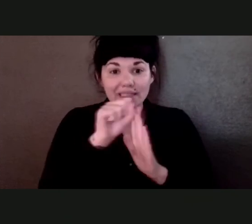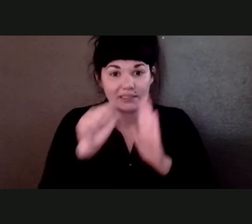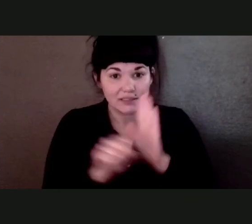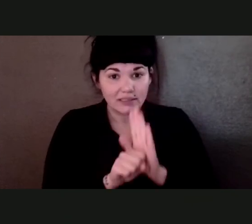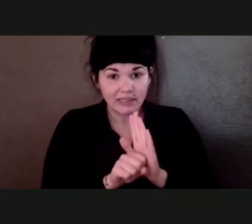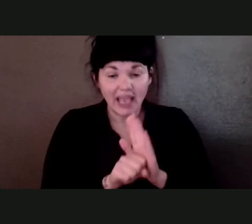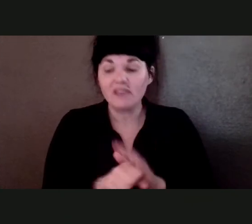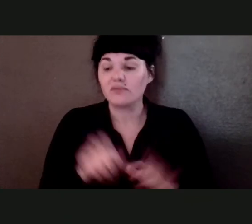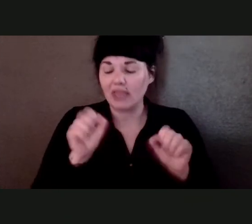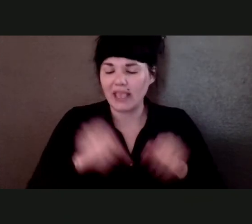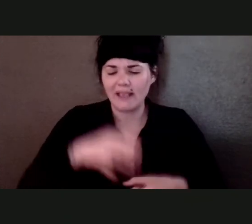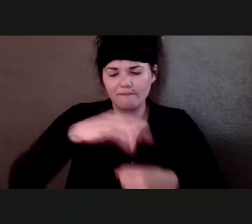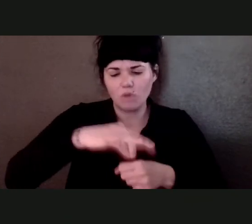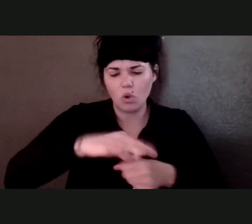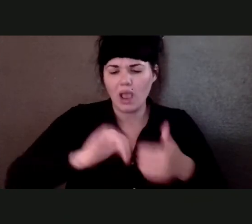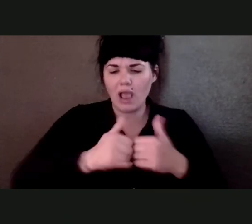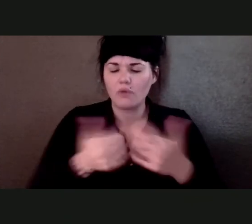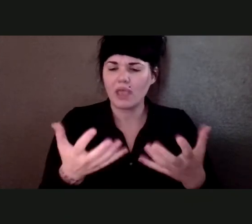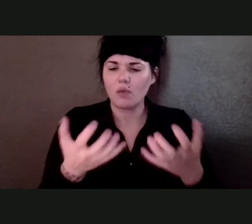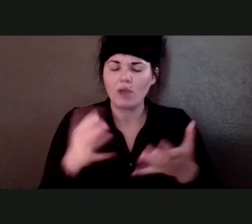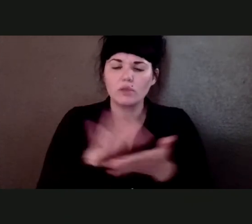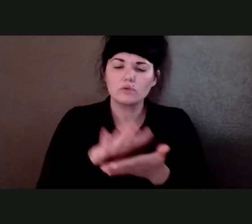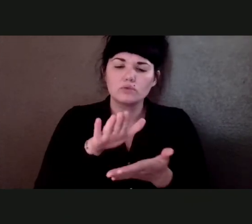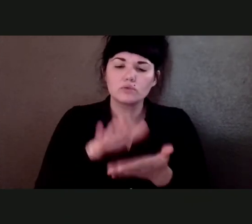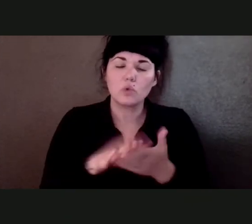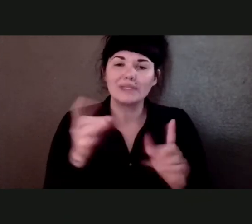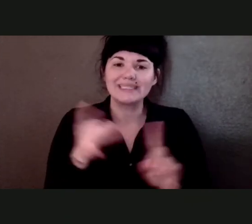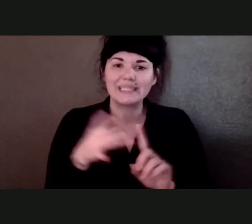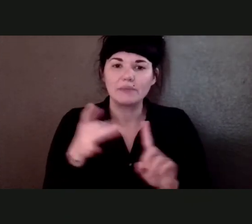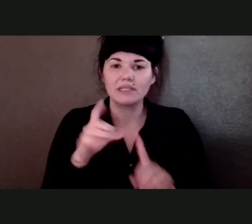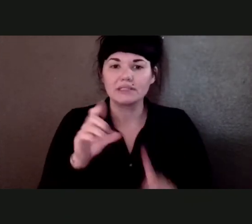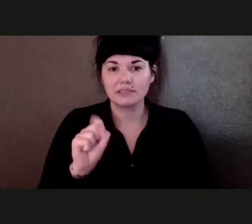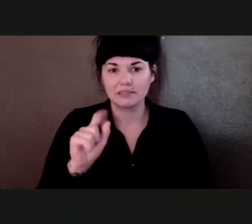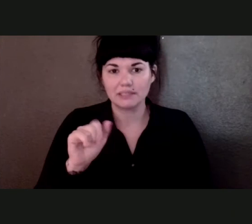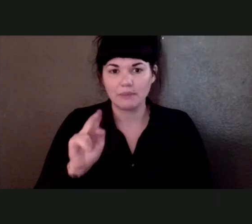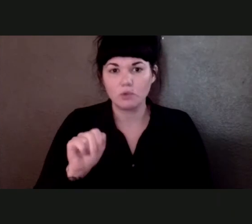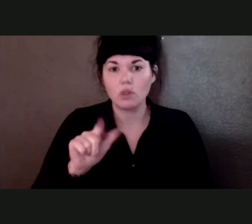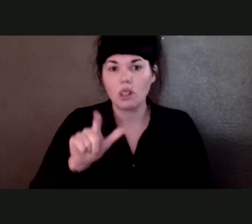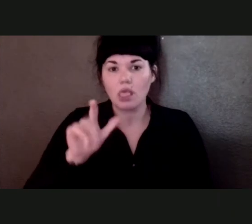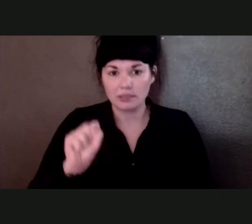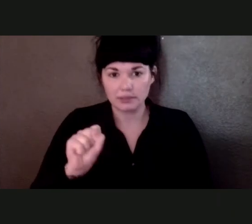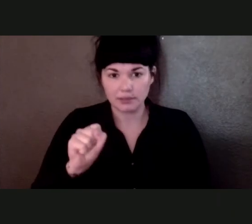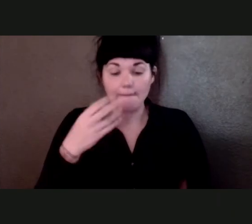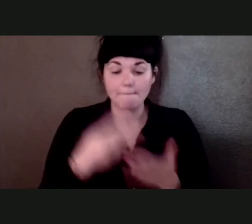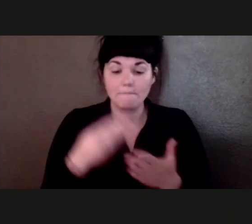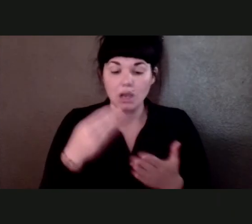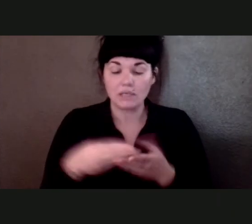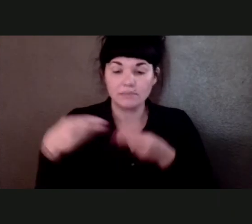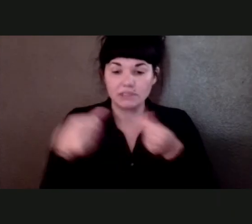money to be spent. Please take a moment and fill it out. And you'll find that at